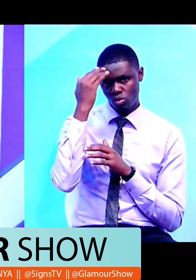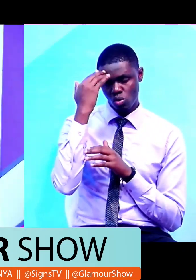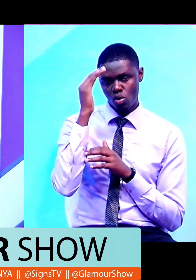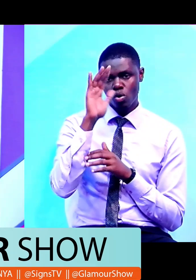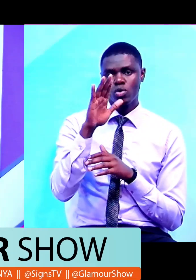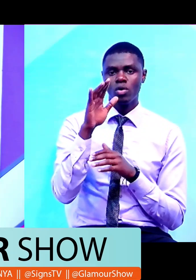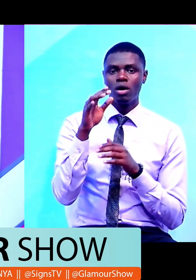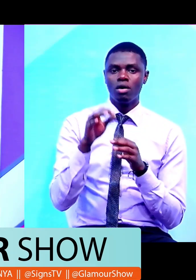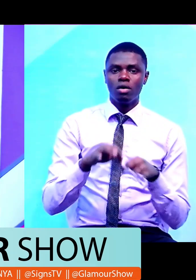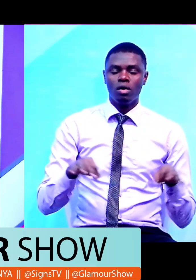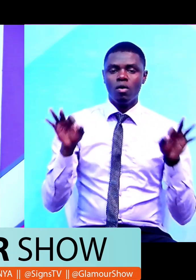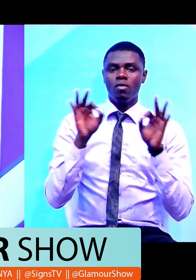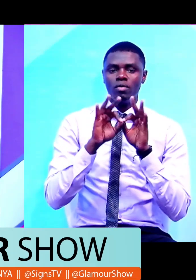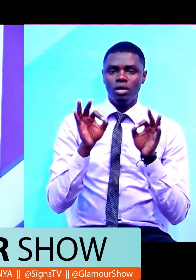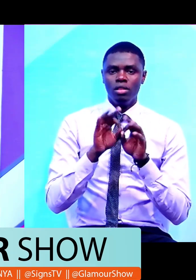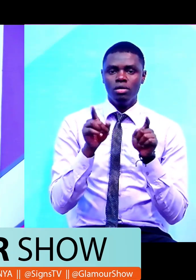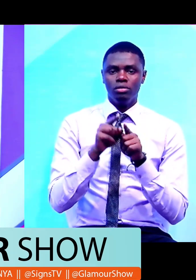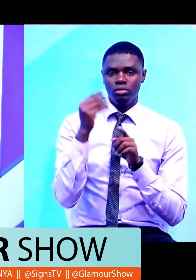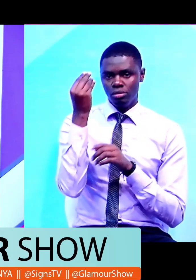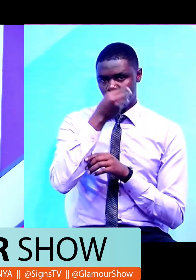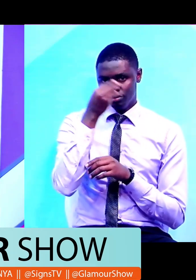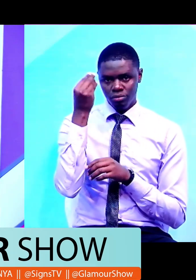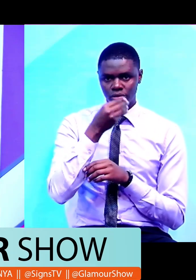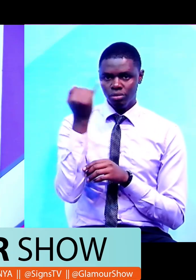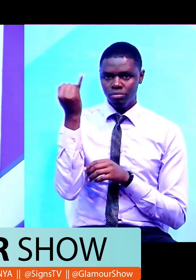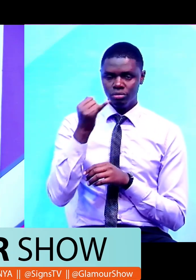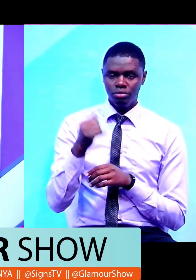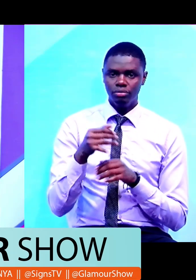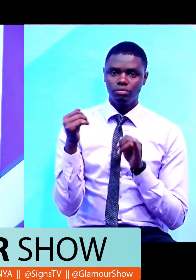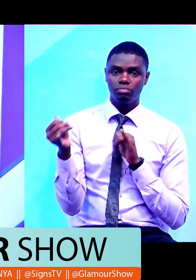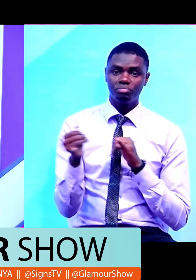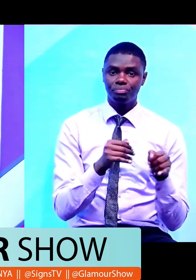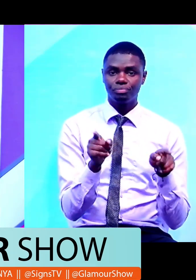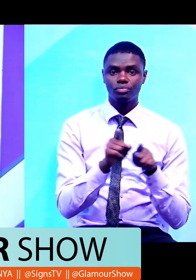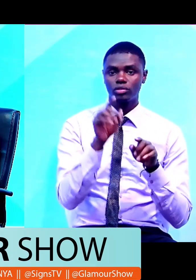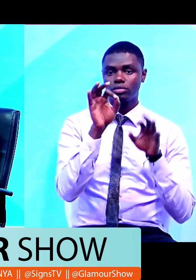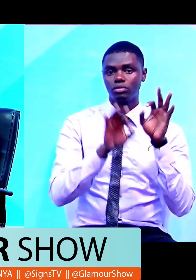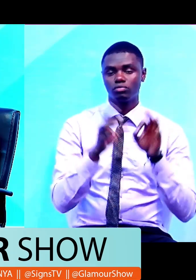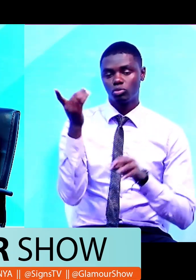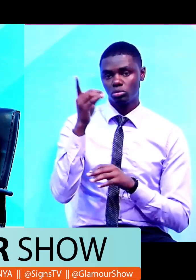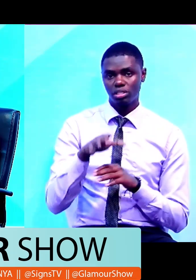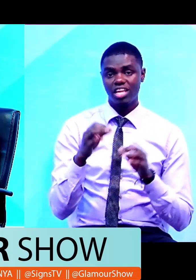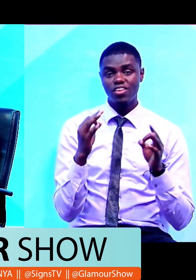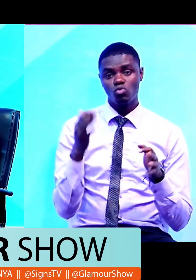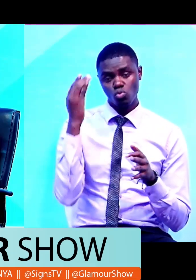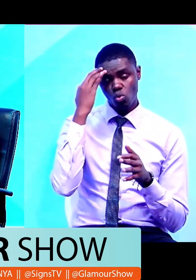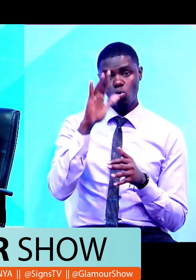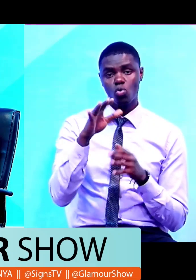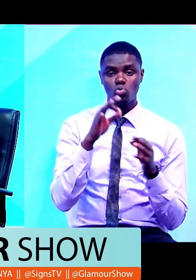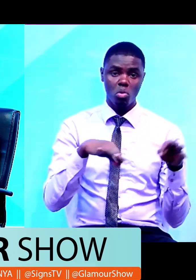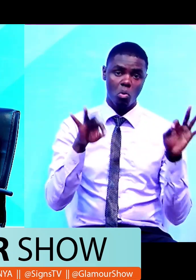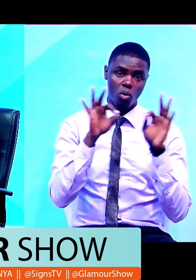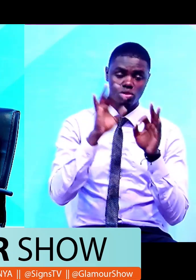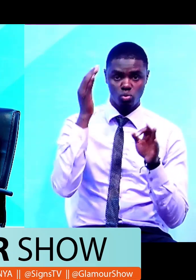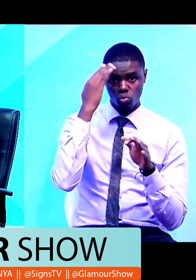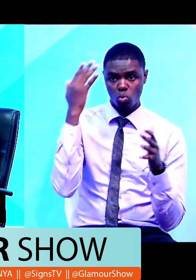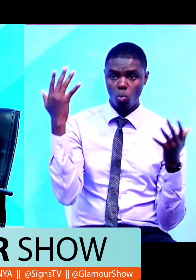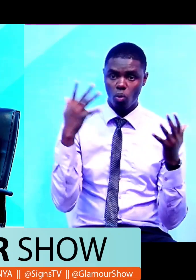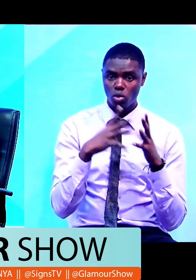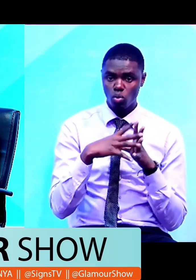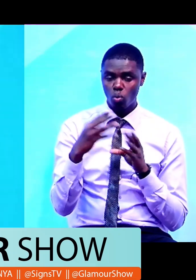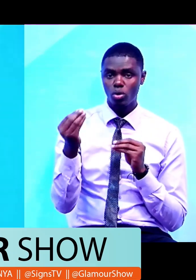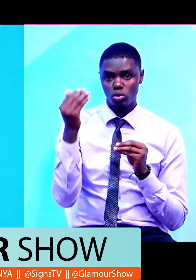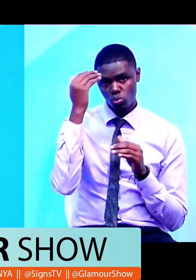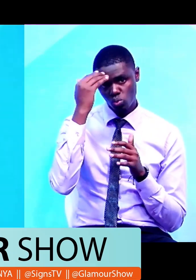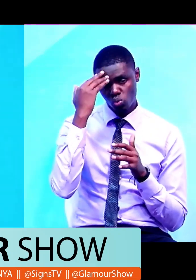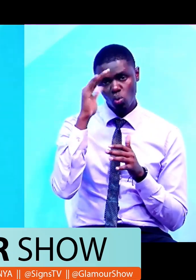makeup artist, as a model, as a fashion designer. As long as you know your worth, you know where you're going, and you